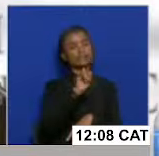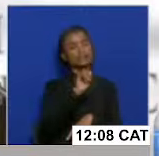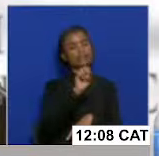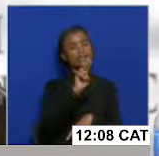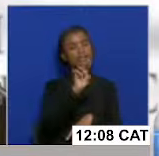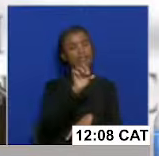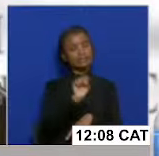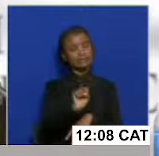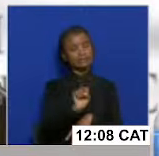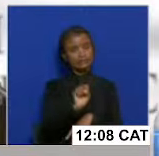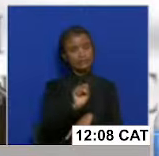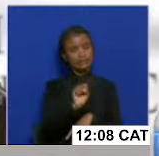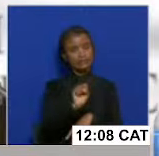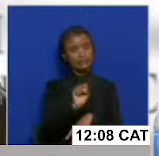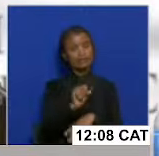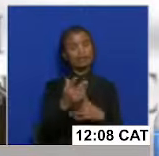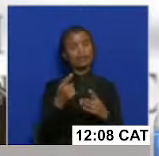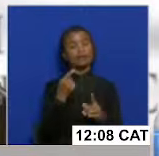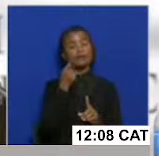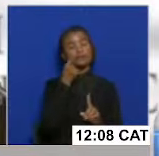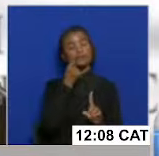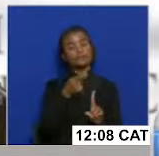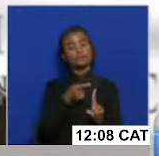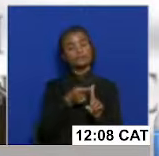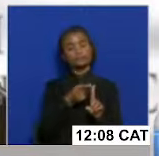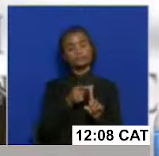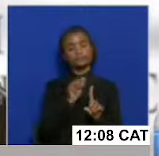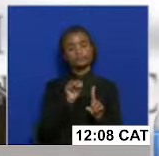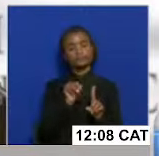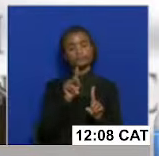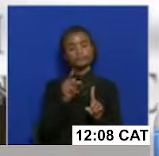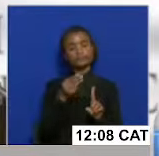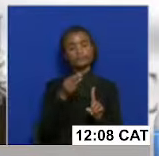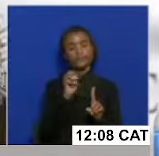Mr. Mkhwanazi Julius, they call him Juju.